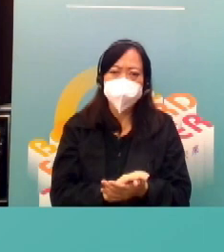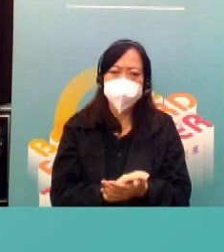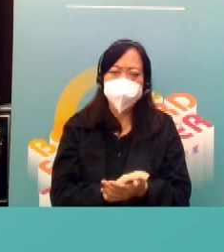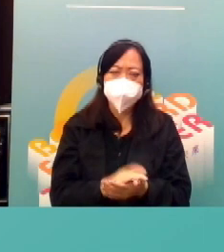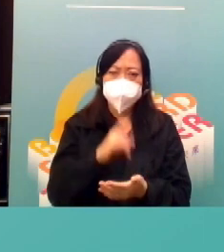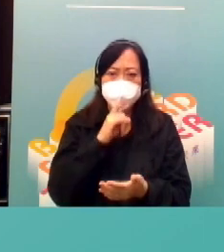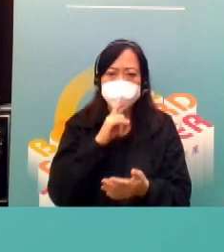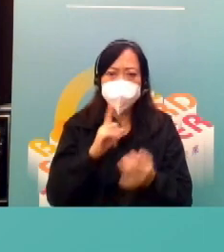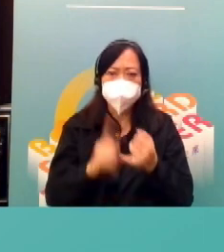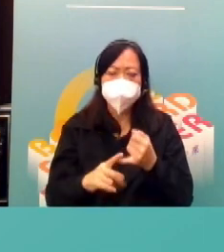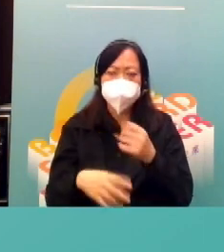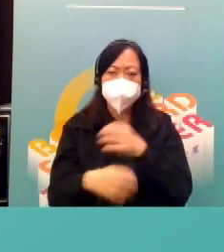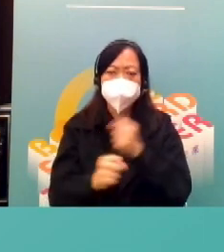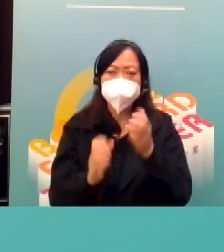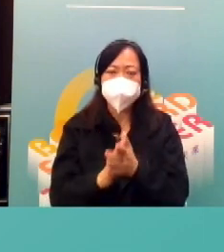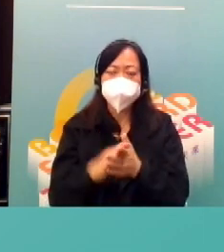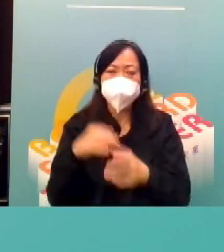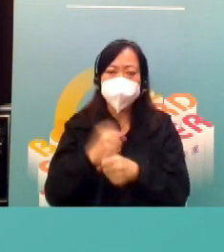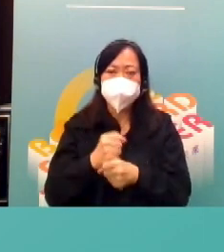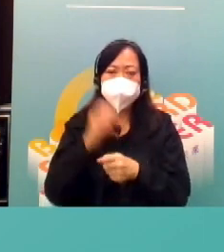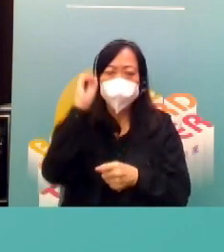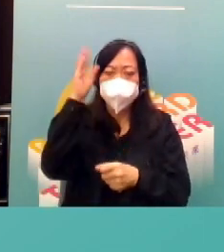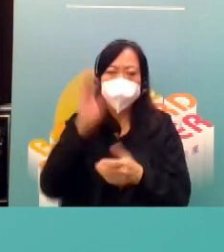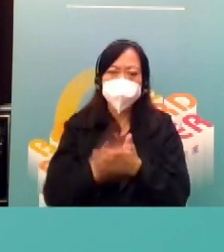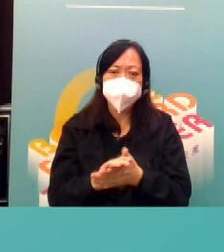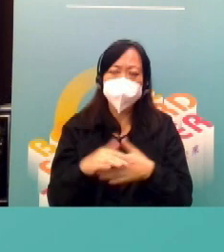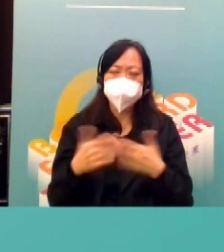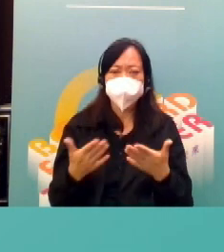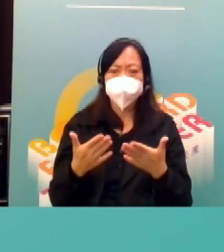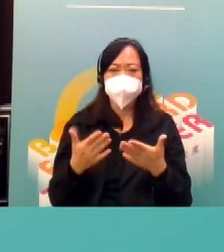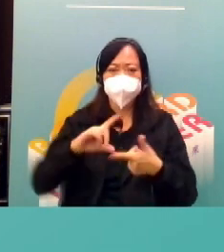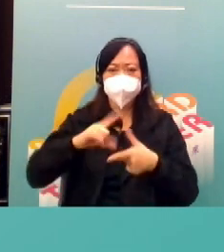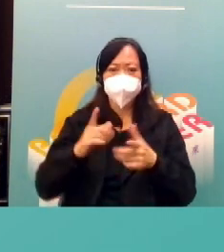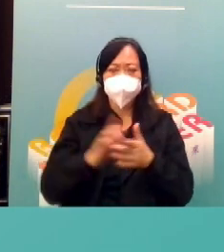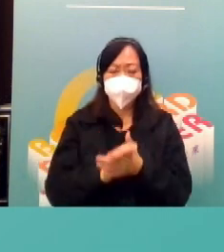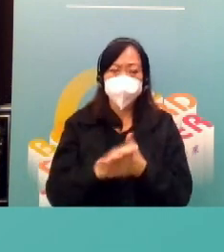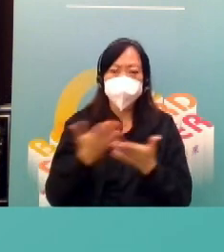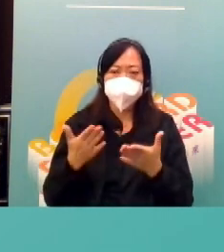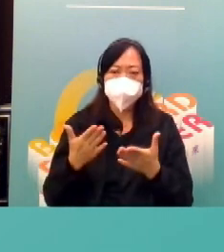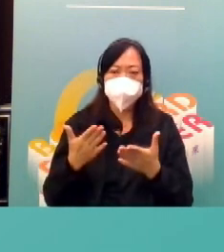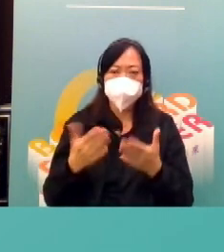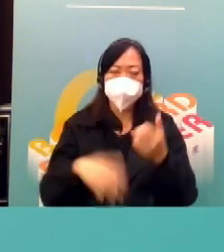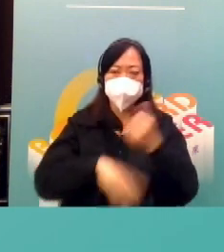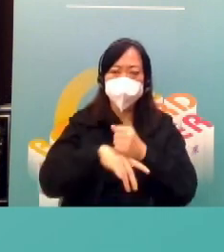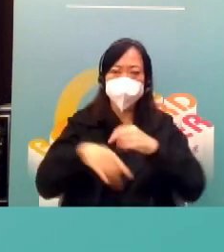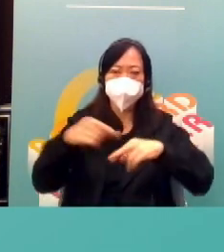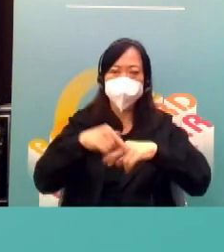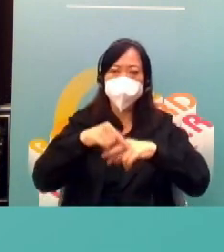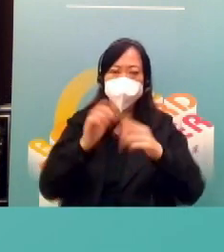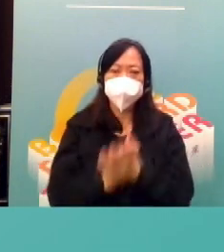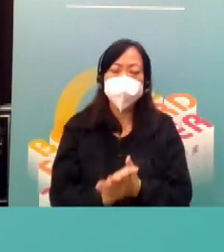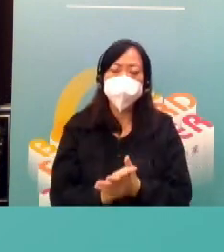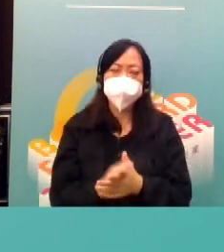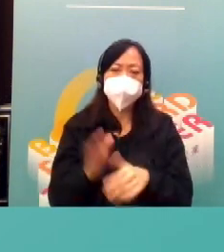social outcomes contracts funds, if you will, are a relatively small part of the 1.4 billion that I mentioned we've raised. It's about 10% of